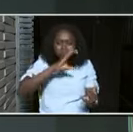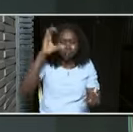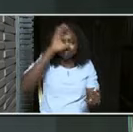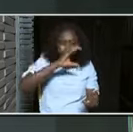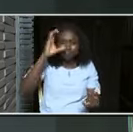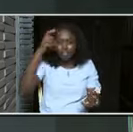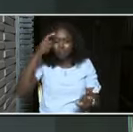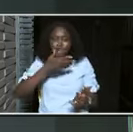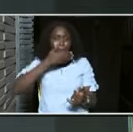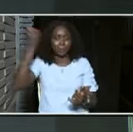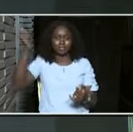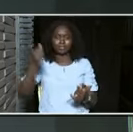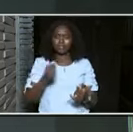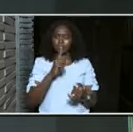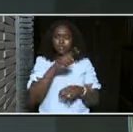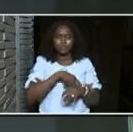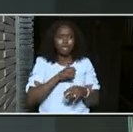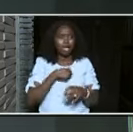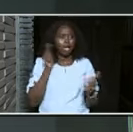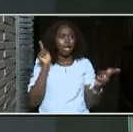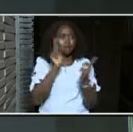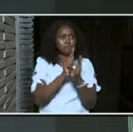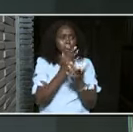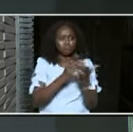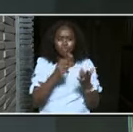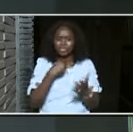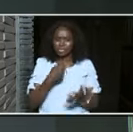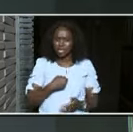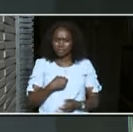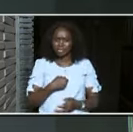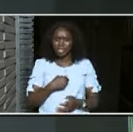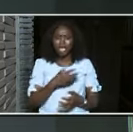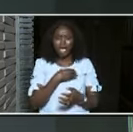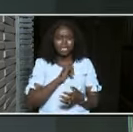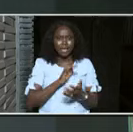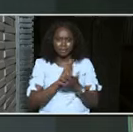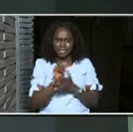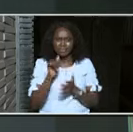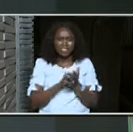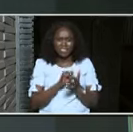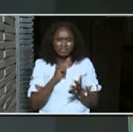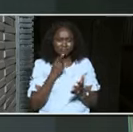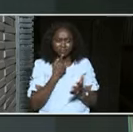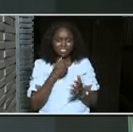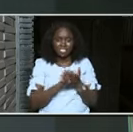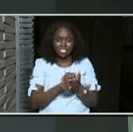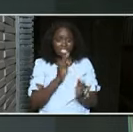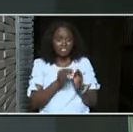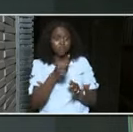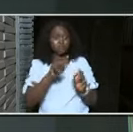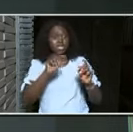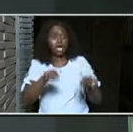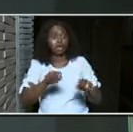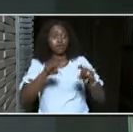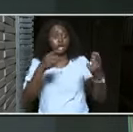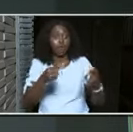In fact, I met somebody who was telling me, and I believe that's an extreme, that if you can go and hire